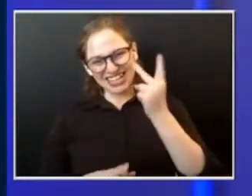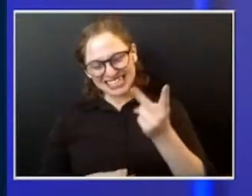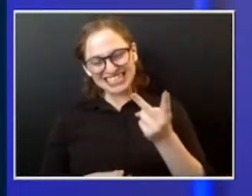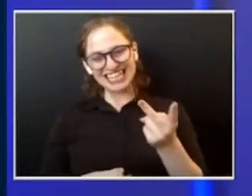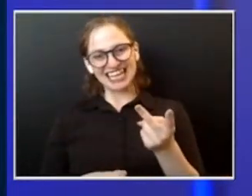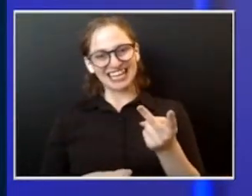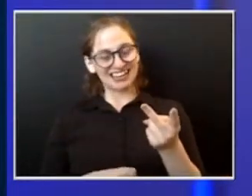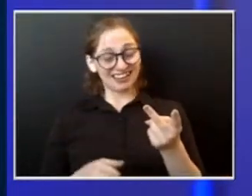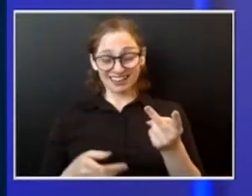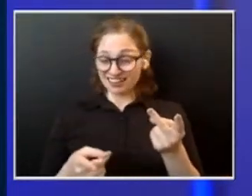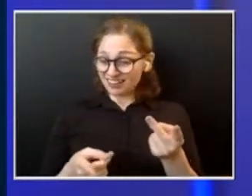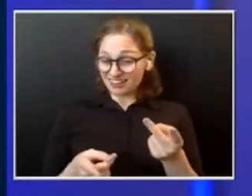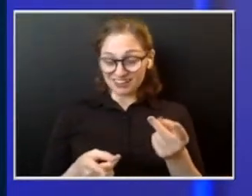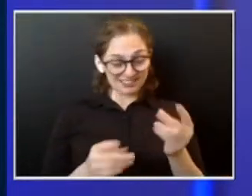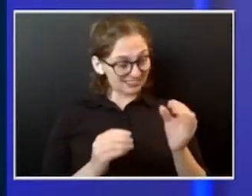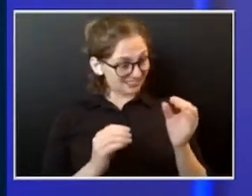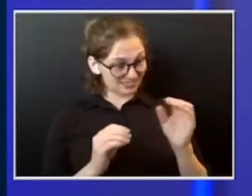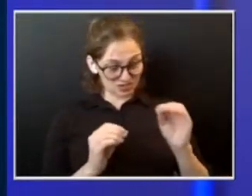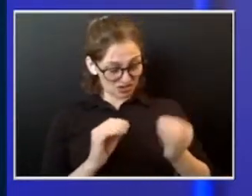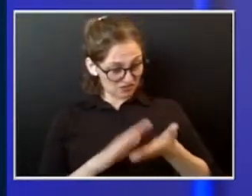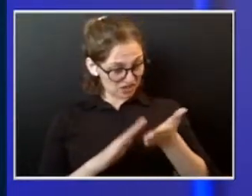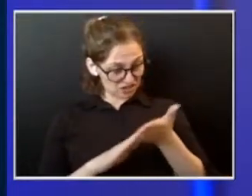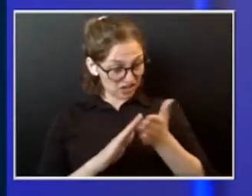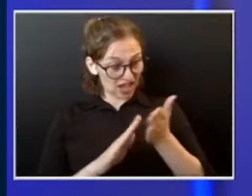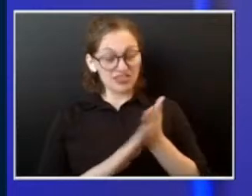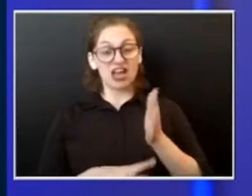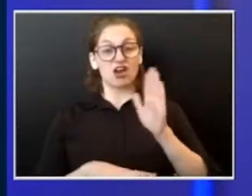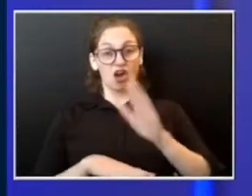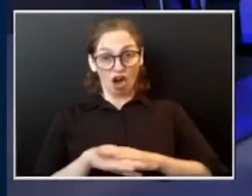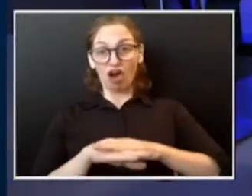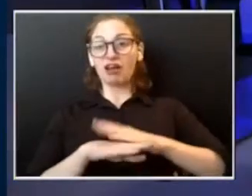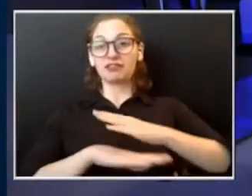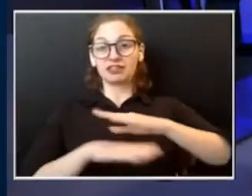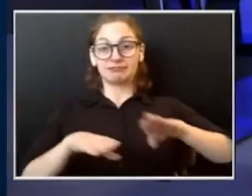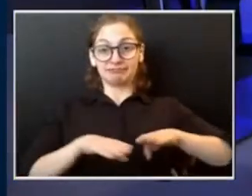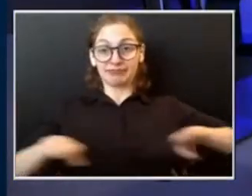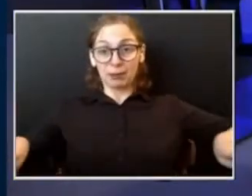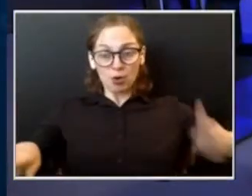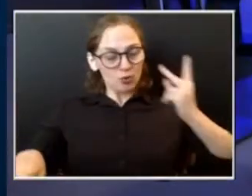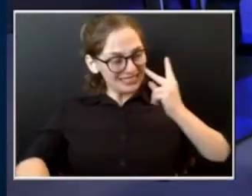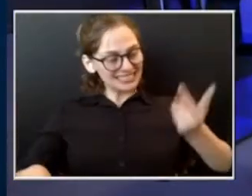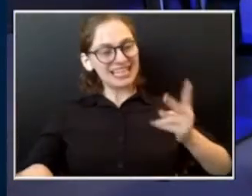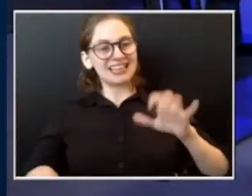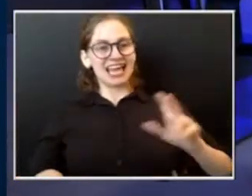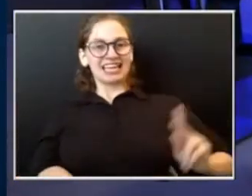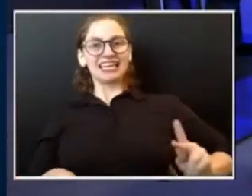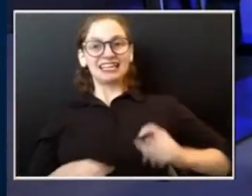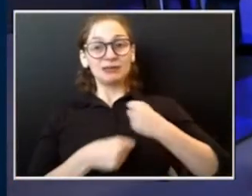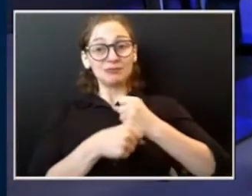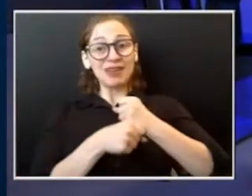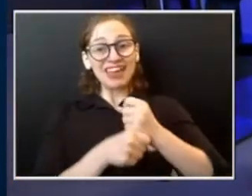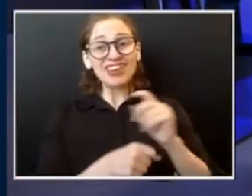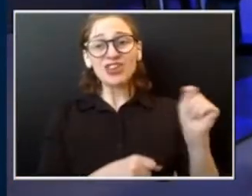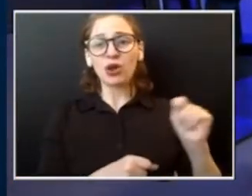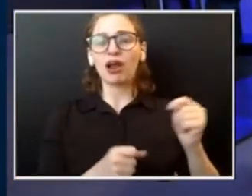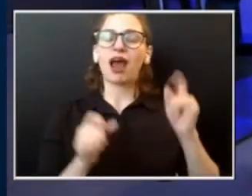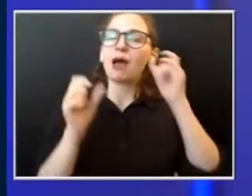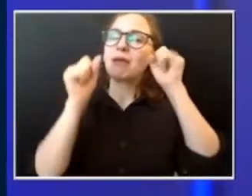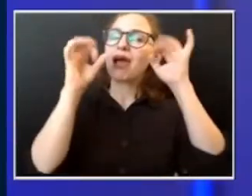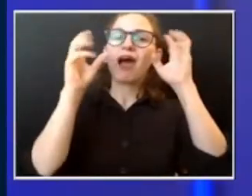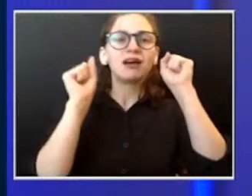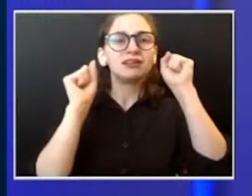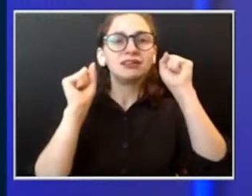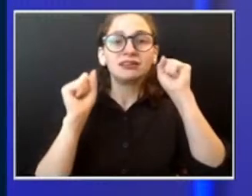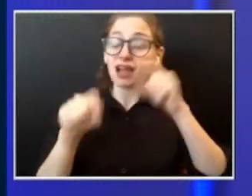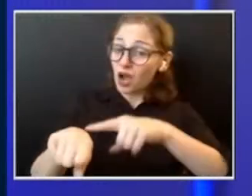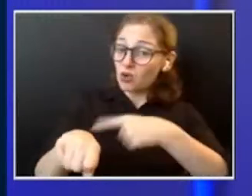starts making urine right on the table. It's fascinating. It's fantastic. How long do you think that kidney's going to work? Longer than he needs. I think it's going to last